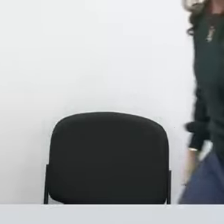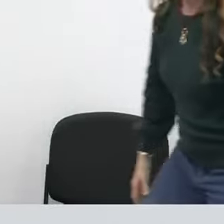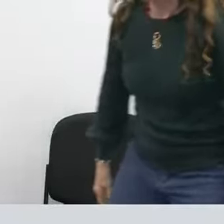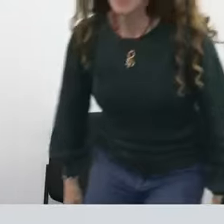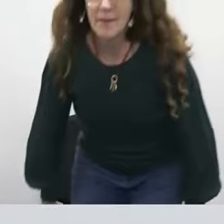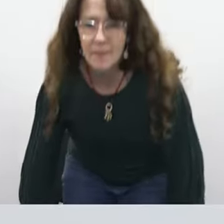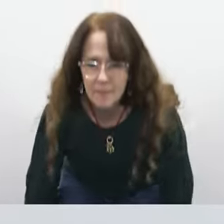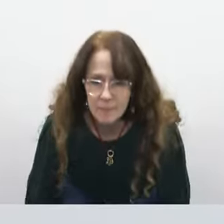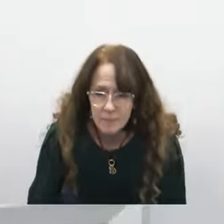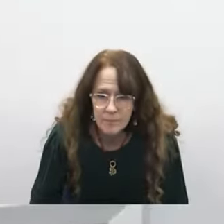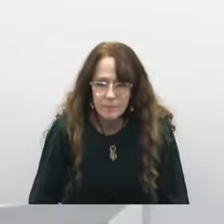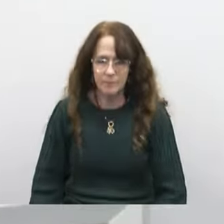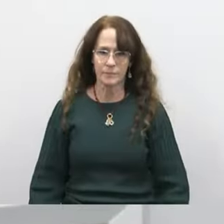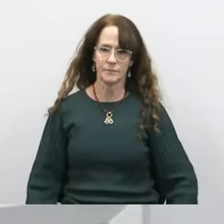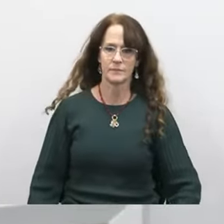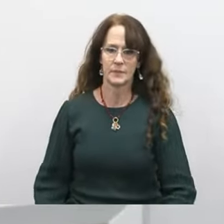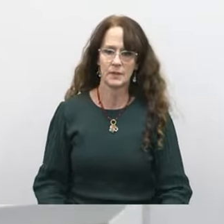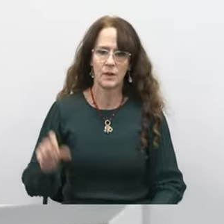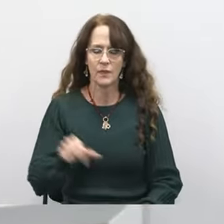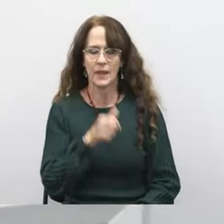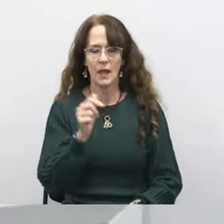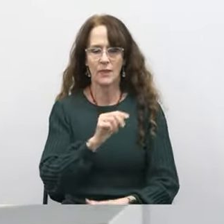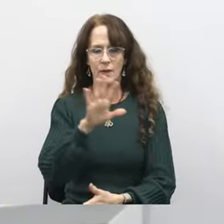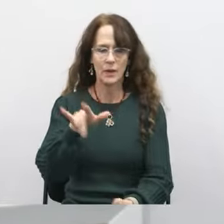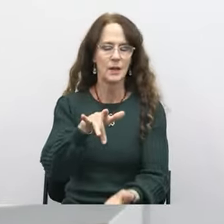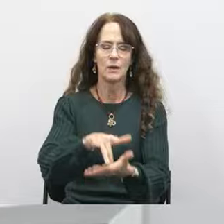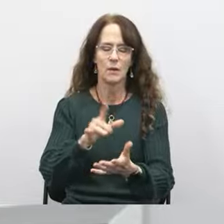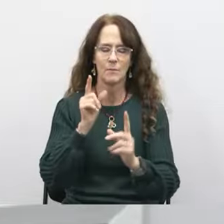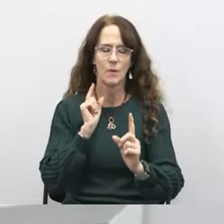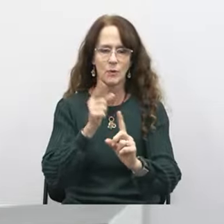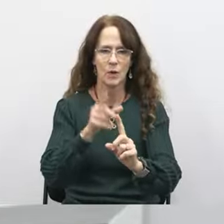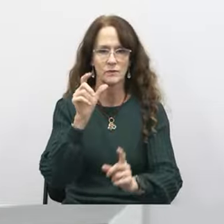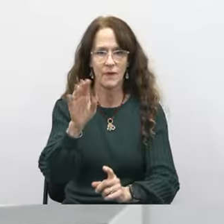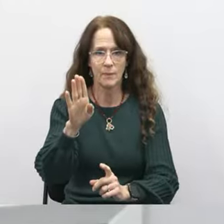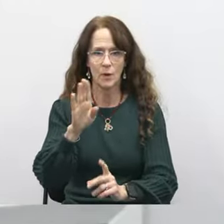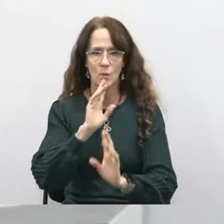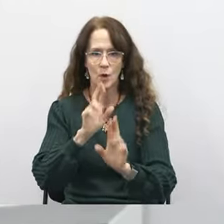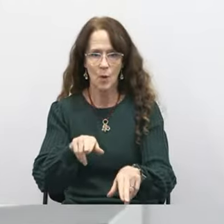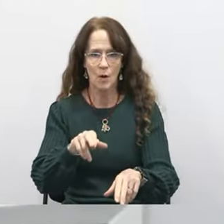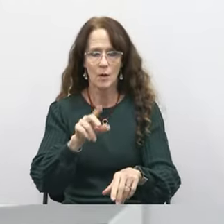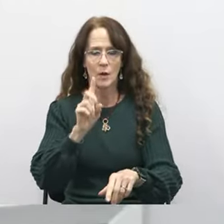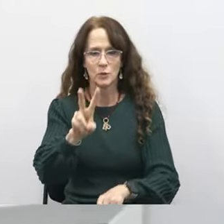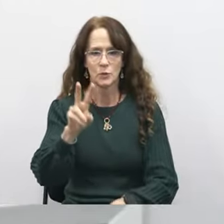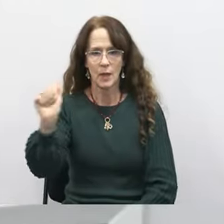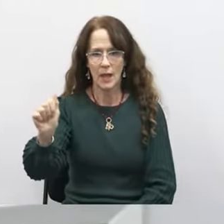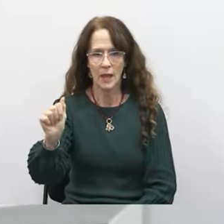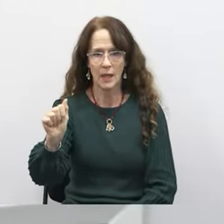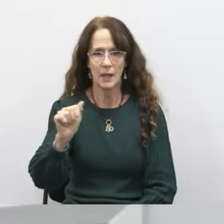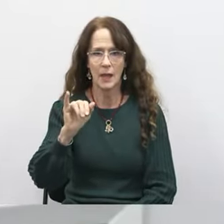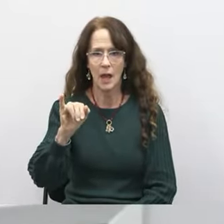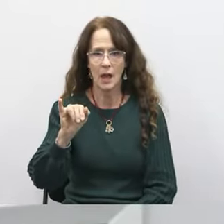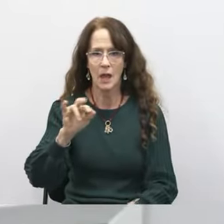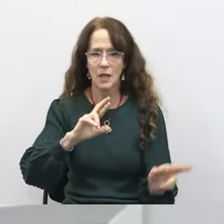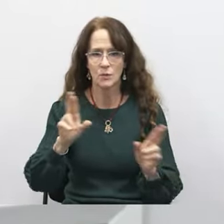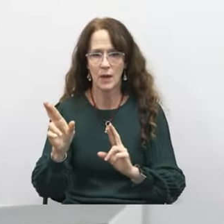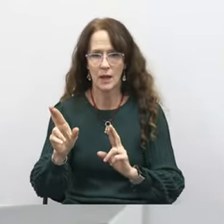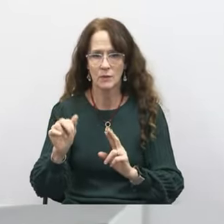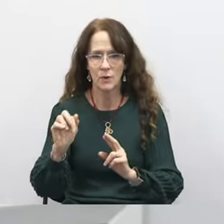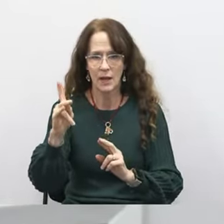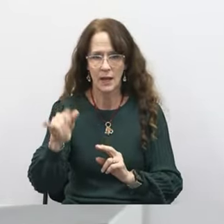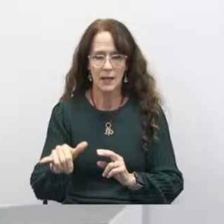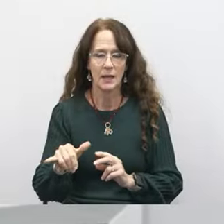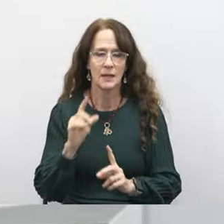the other interim goals, in February, we will report out on 2A, which is iReady. And so there are targets,